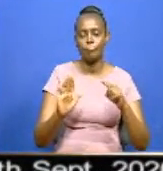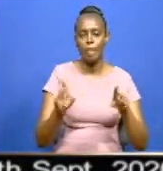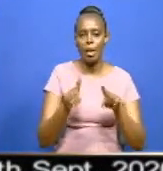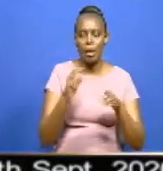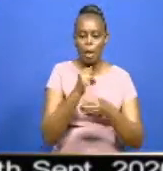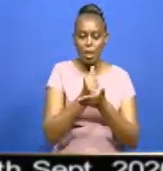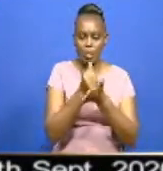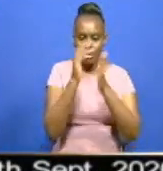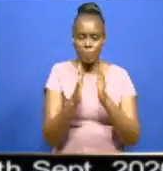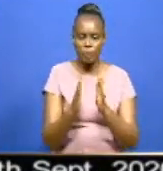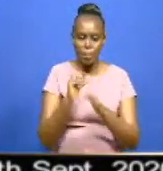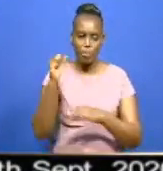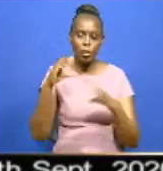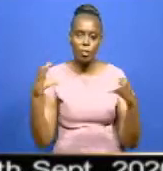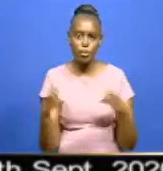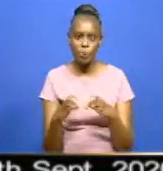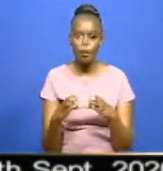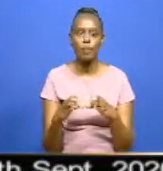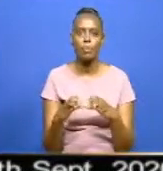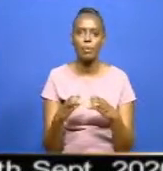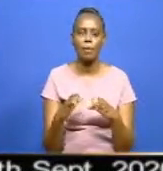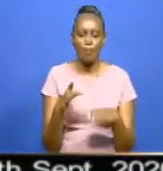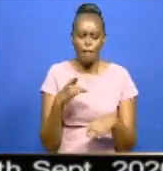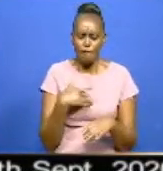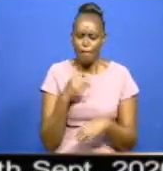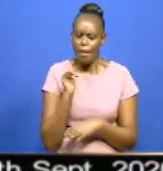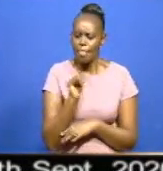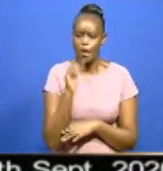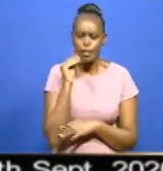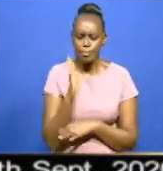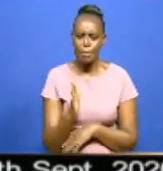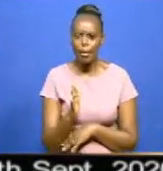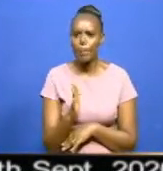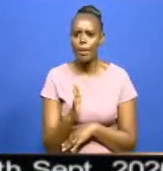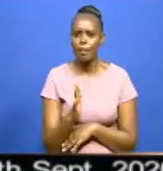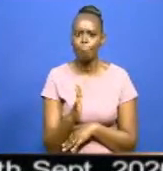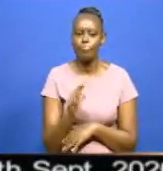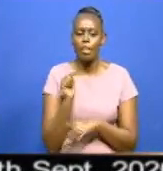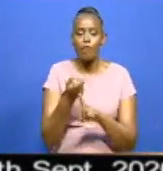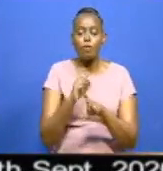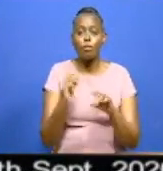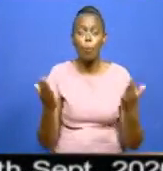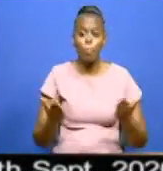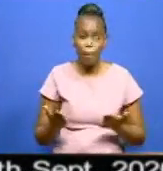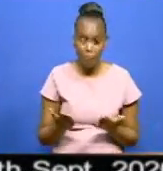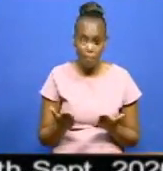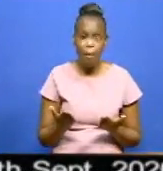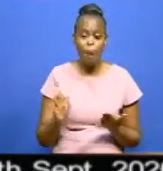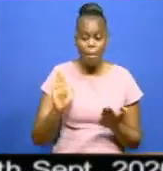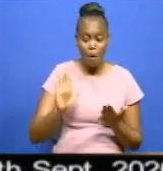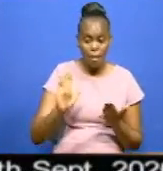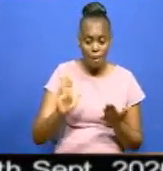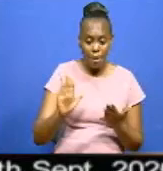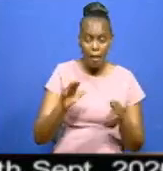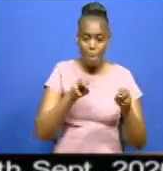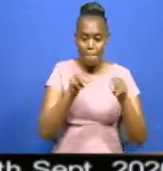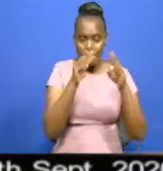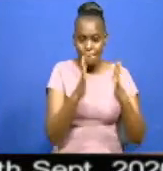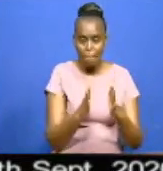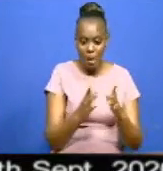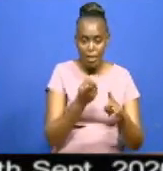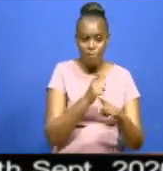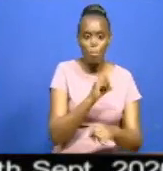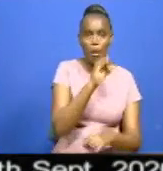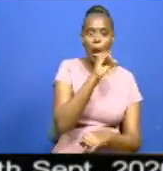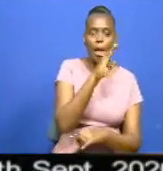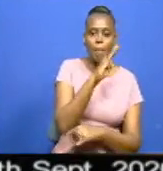registrar of political parties, I felt, Honorable Speaker, that this originated from her being a manager from